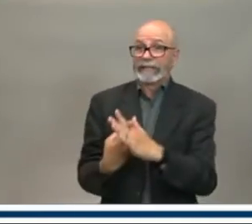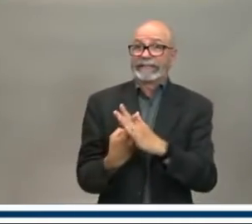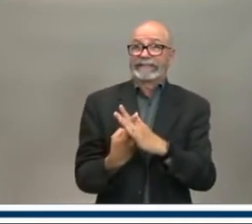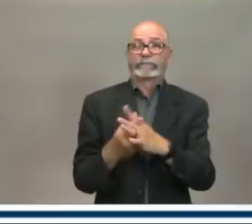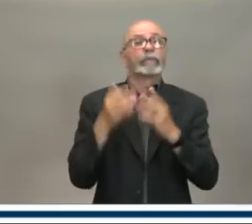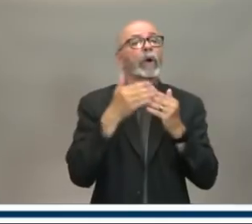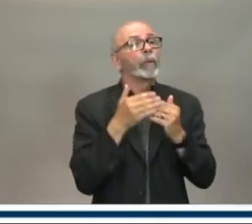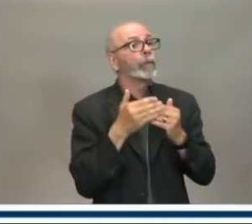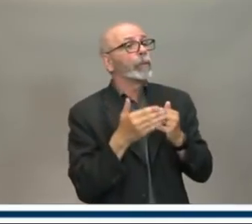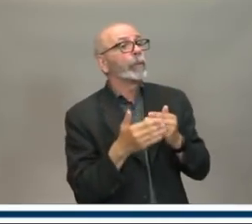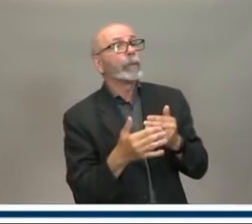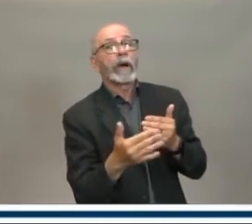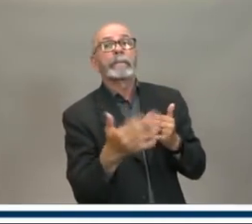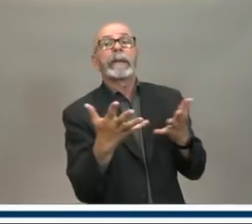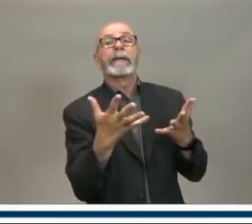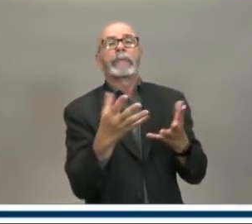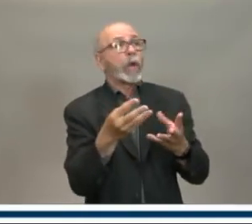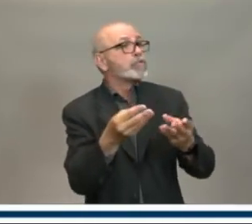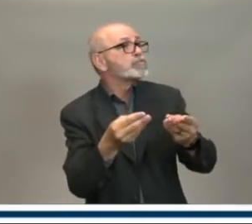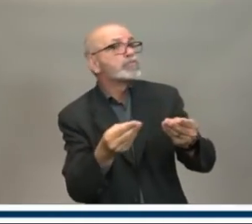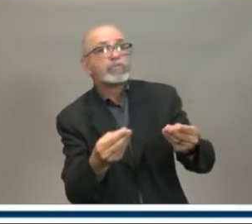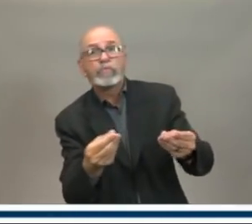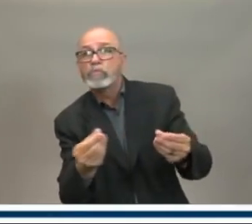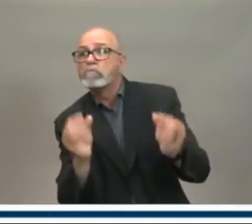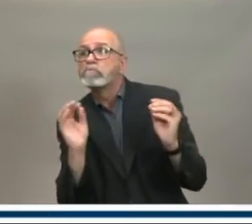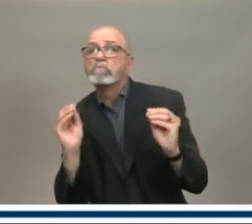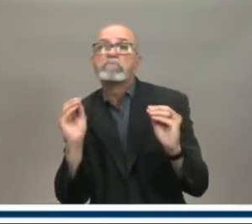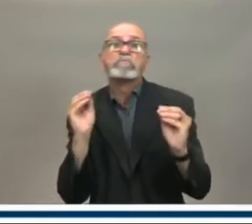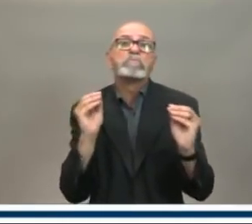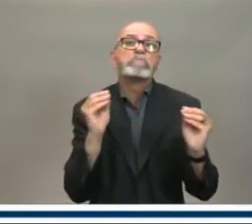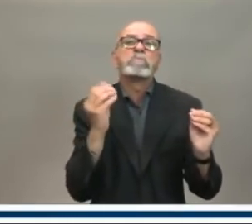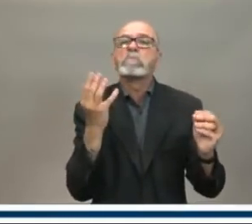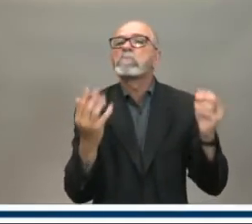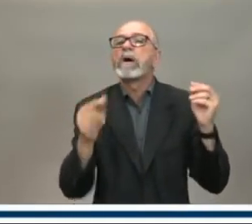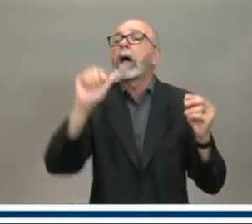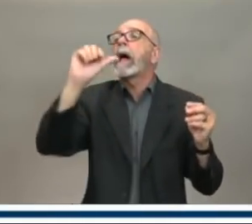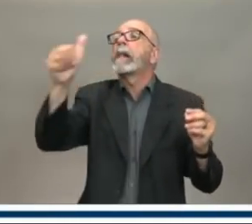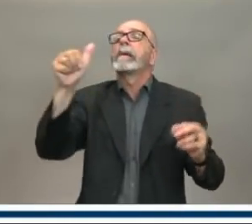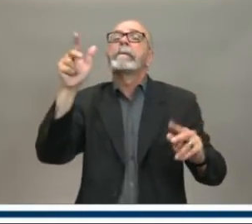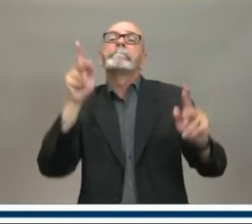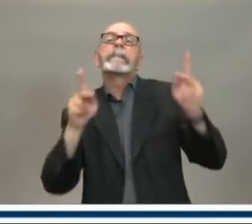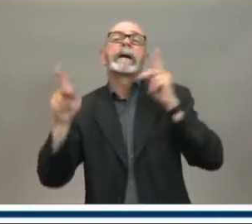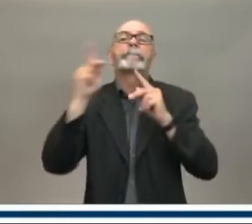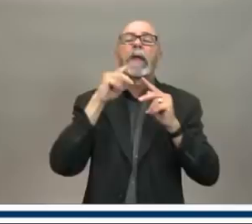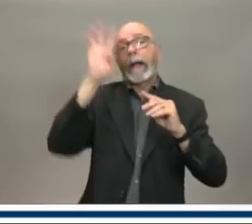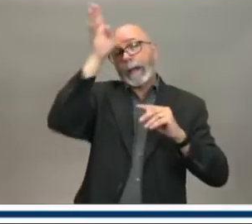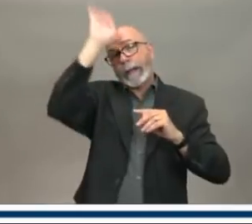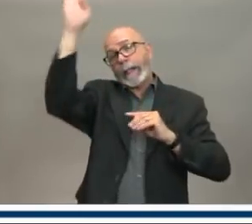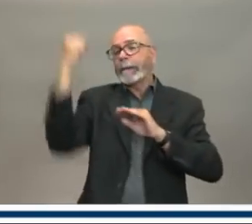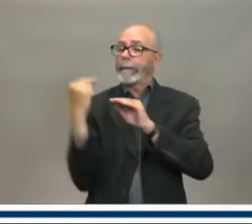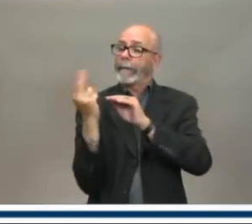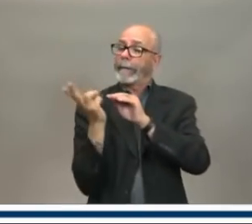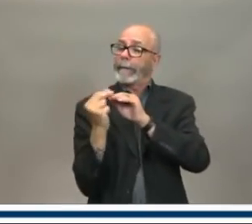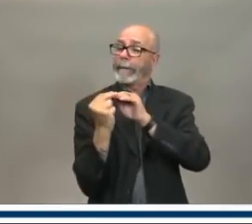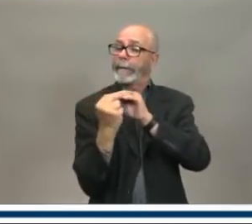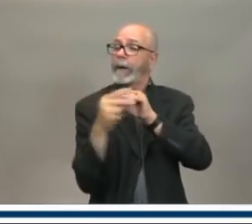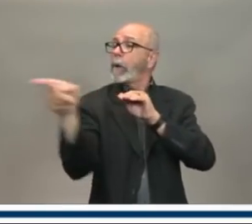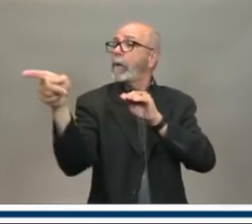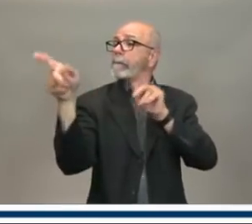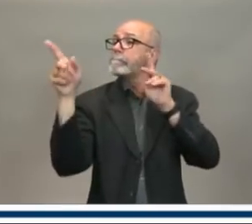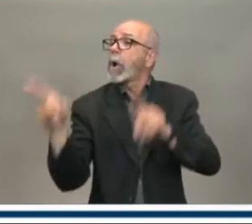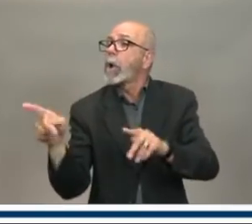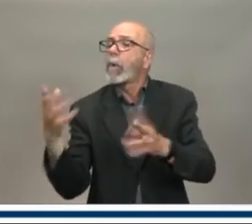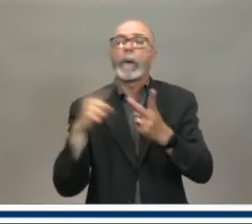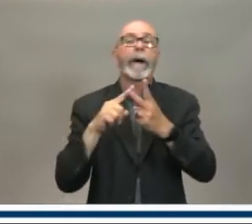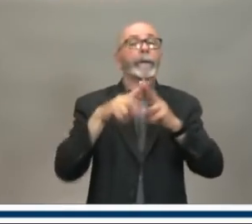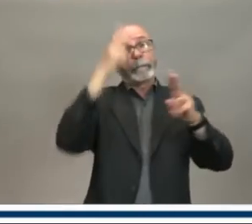environments, whether it's a personal services environment, so you're going to get your nails done, or you're going to see healthcare, whether